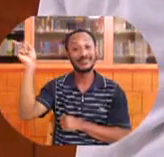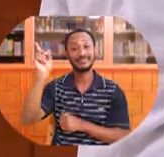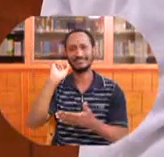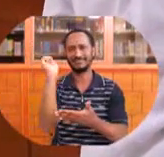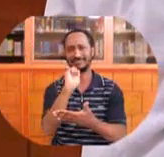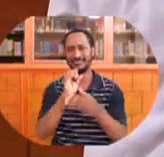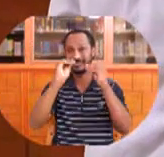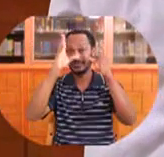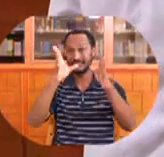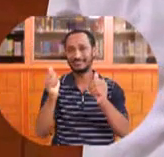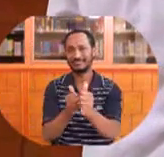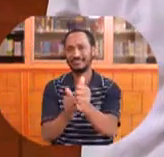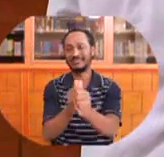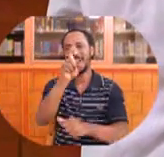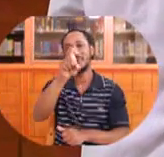contains